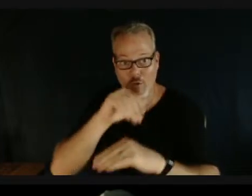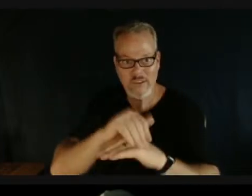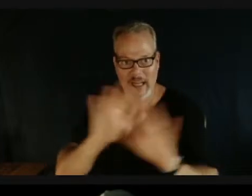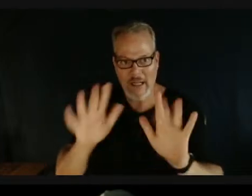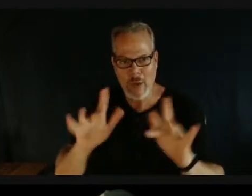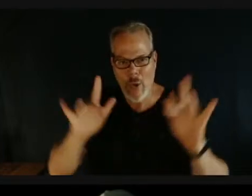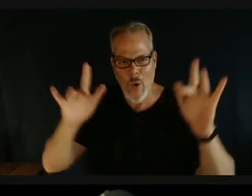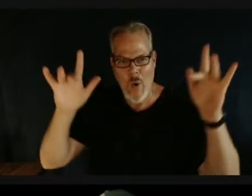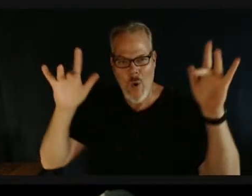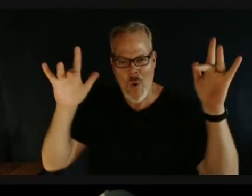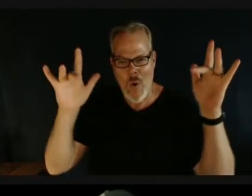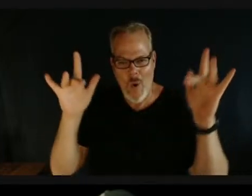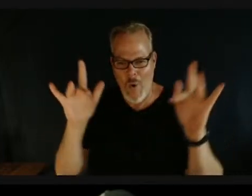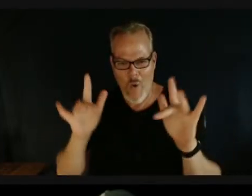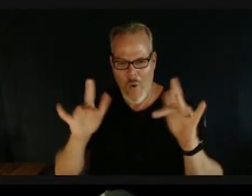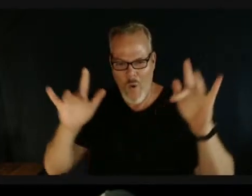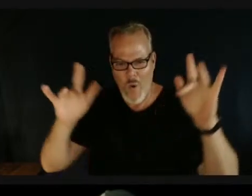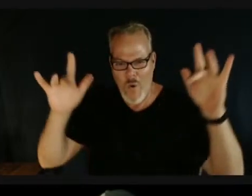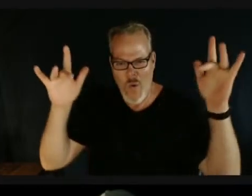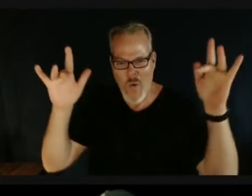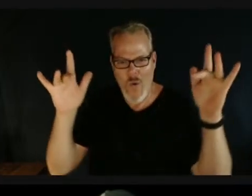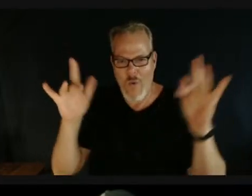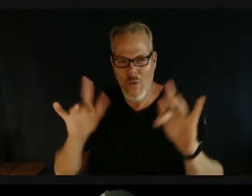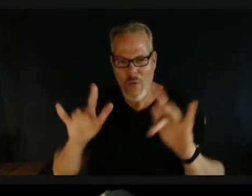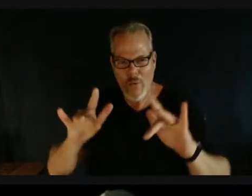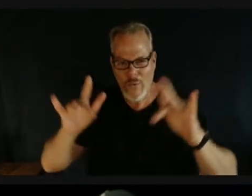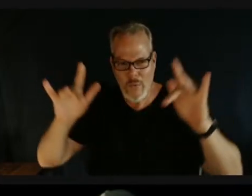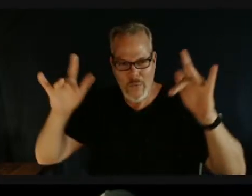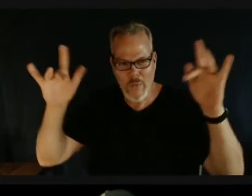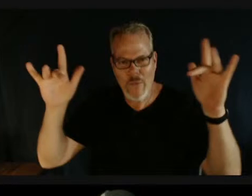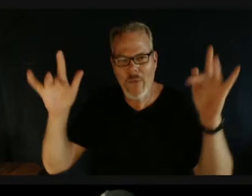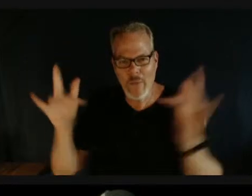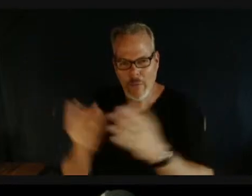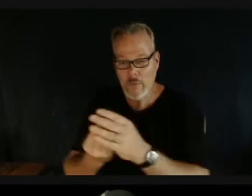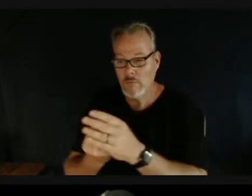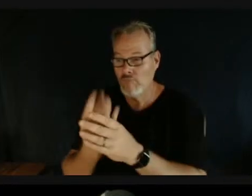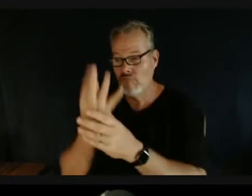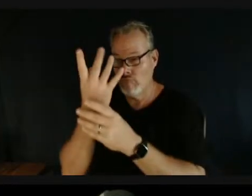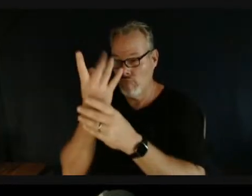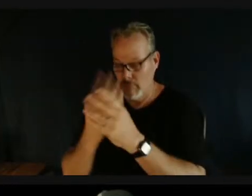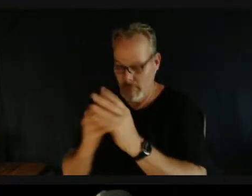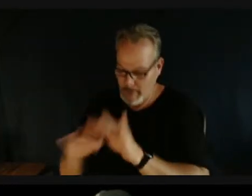activity, fountains, or various rivers. You can see they come across